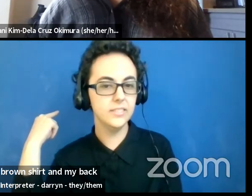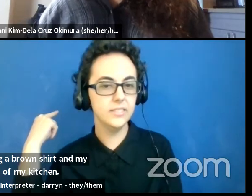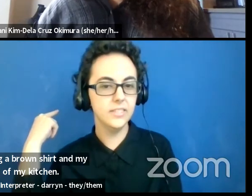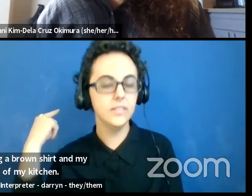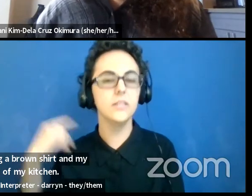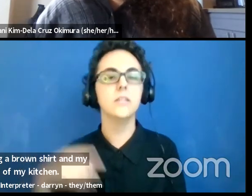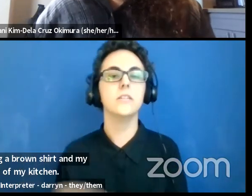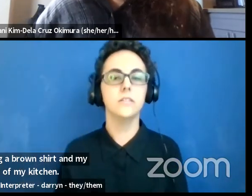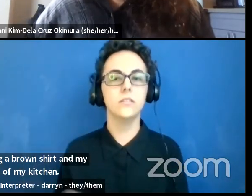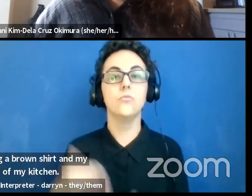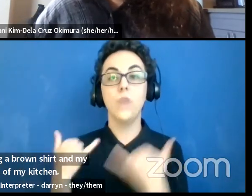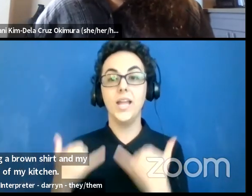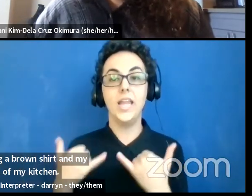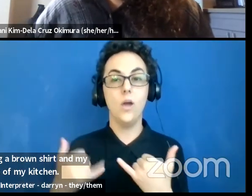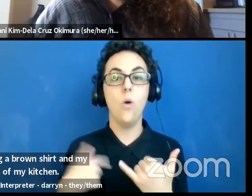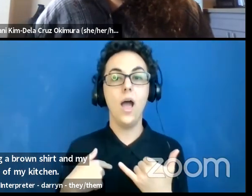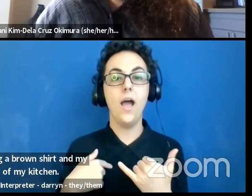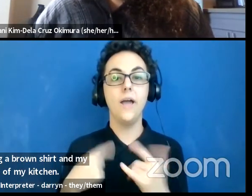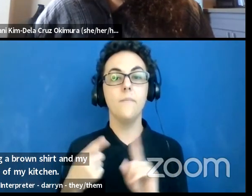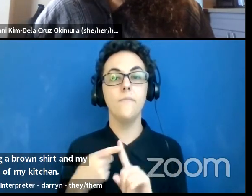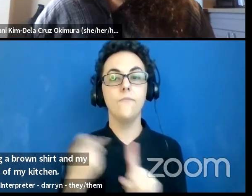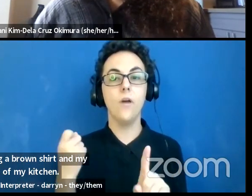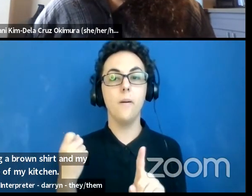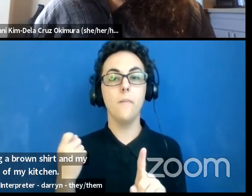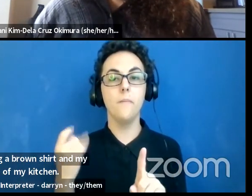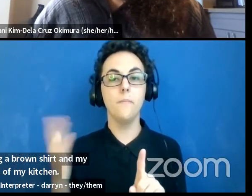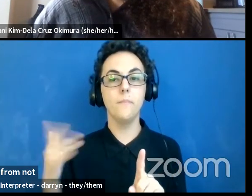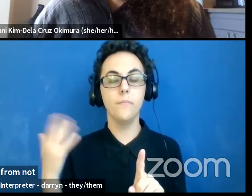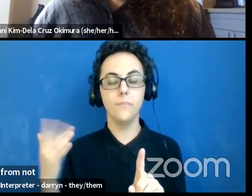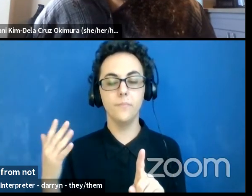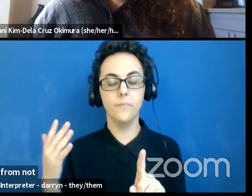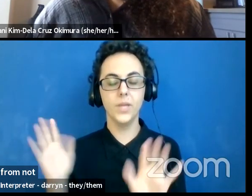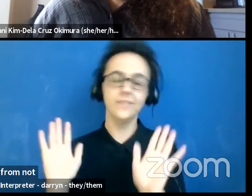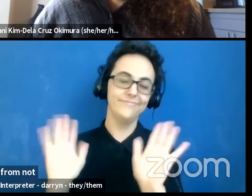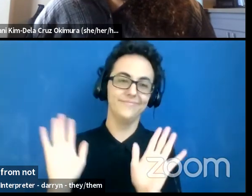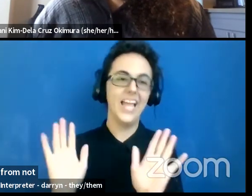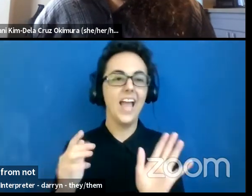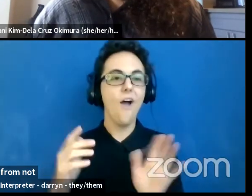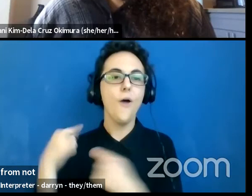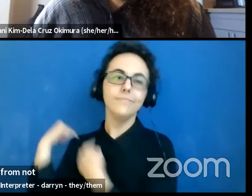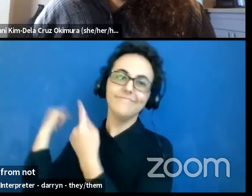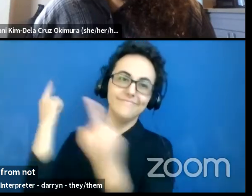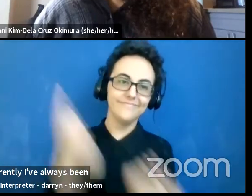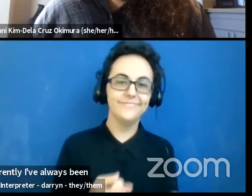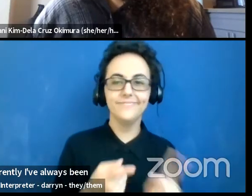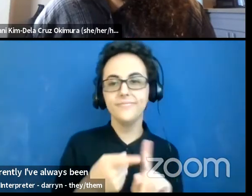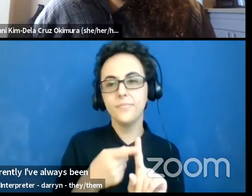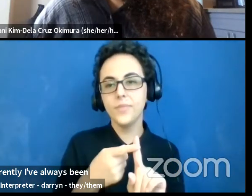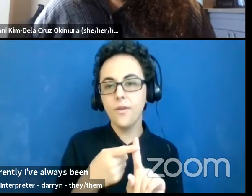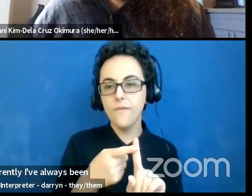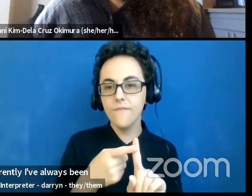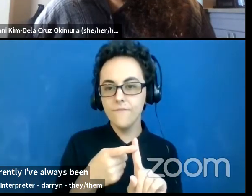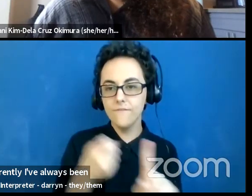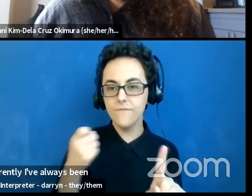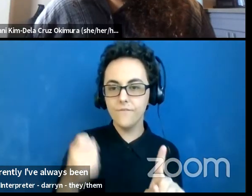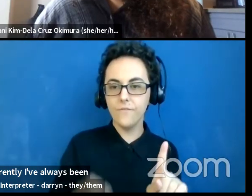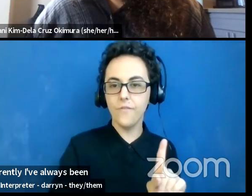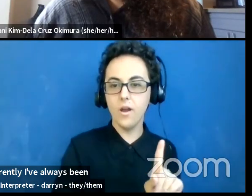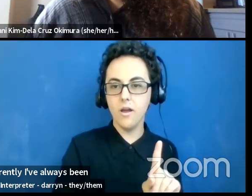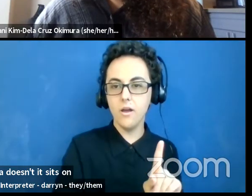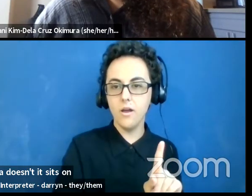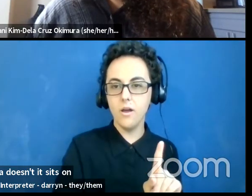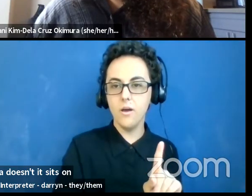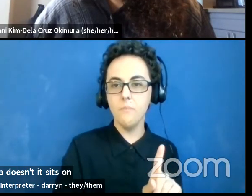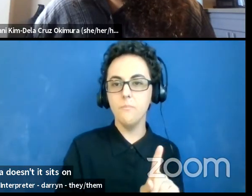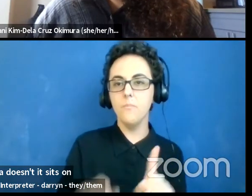Currently I am from, not currently, I've always been from Akwesasne. Akwesasne sits